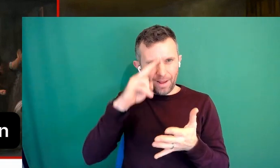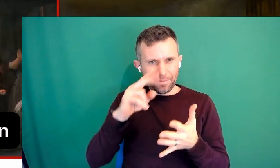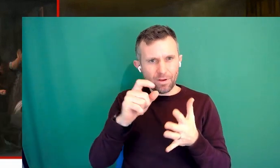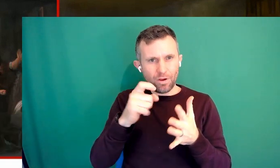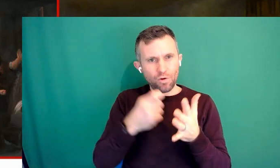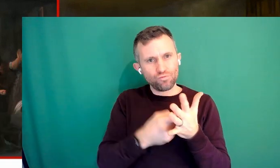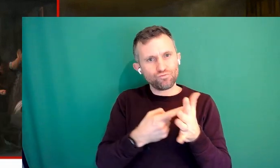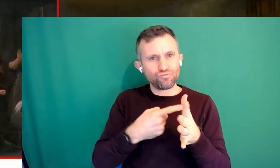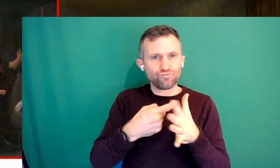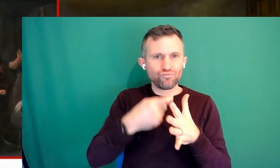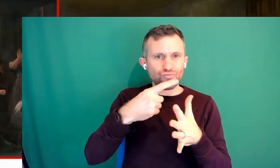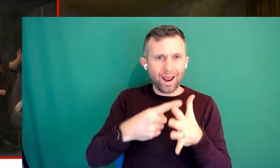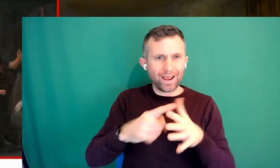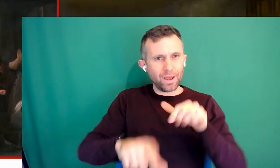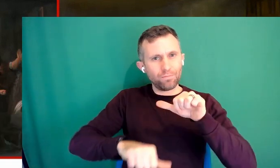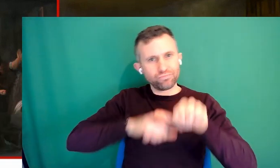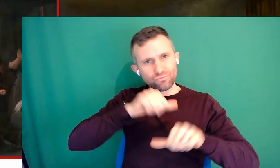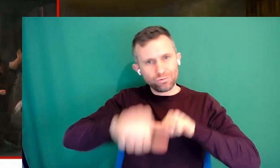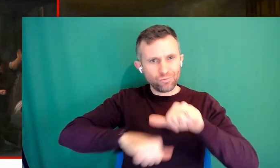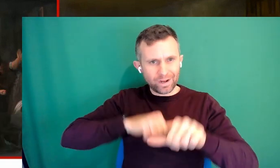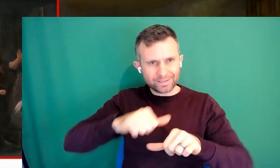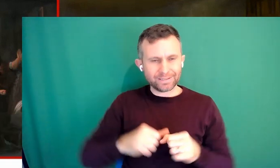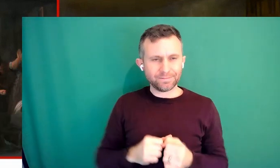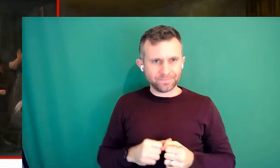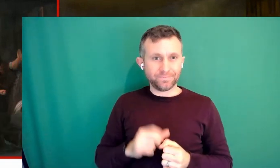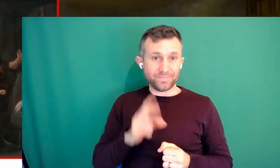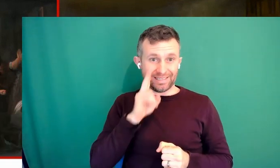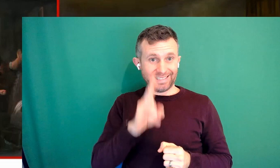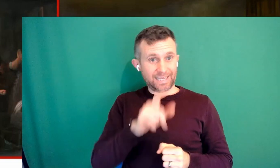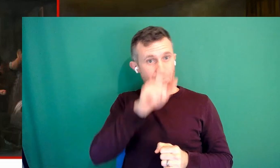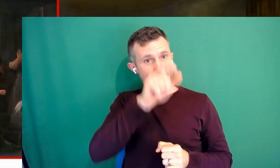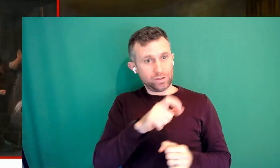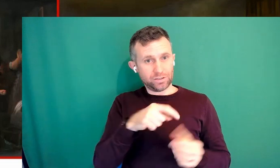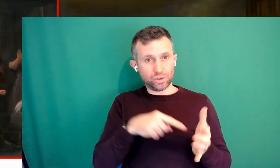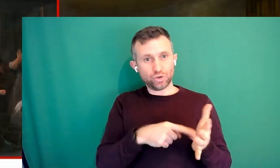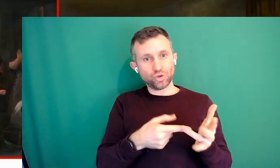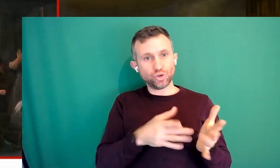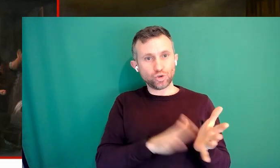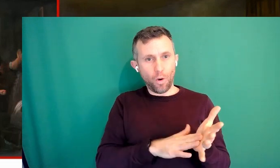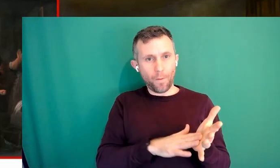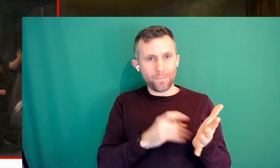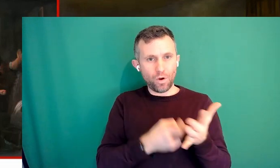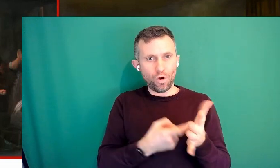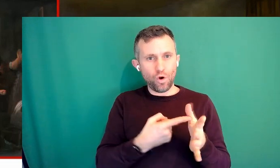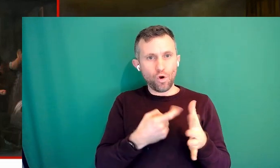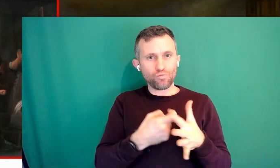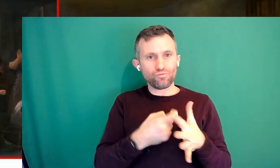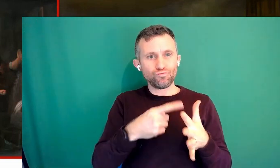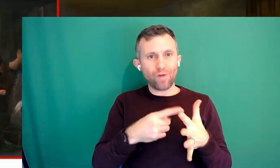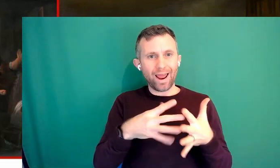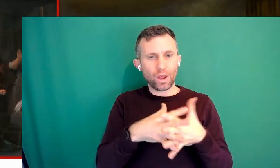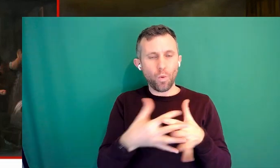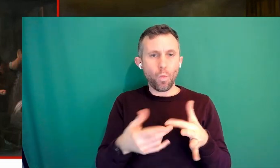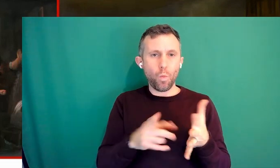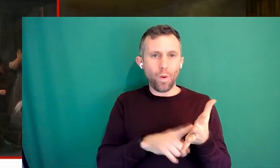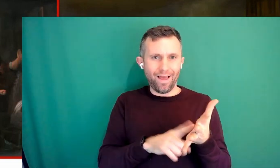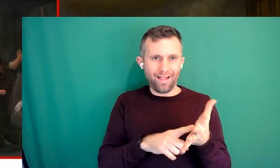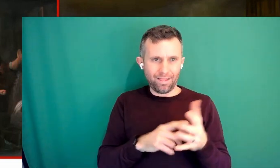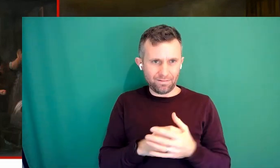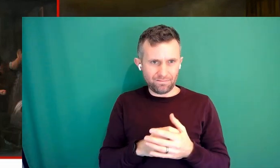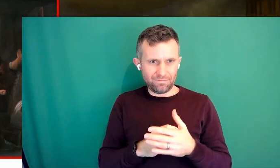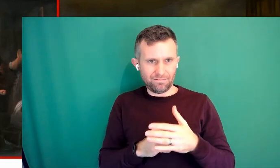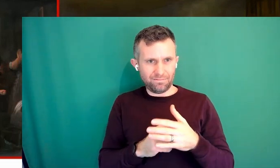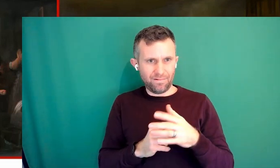gentleman with dancing, fencing, and music instructors. He lives the high life during the